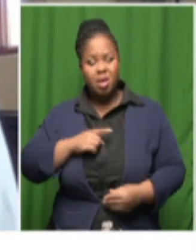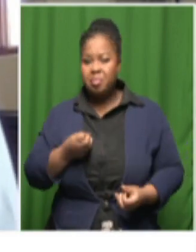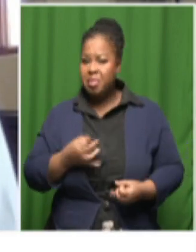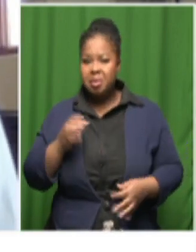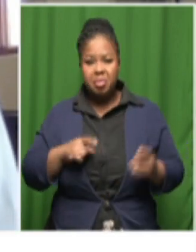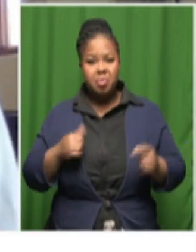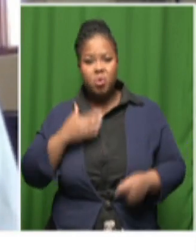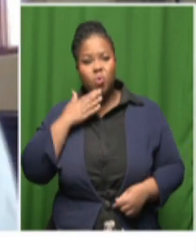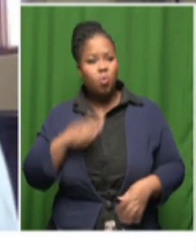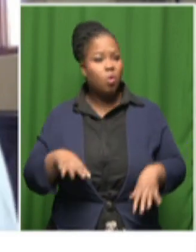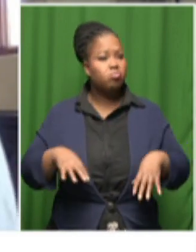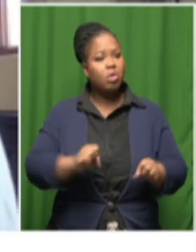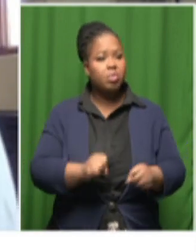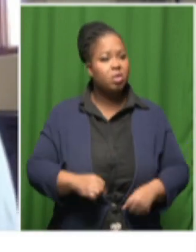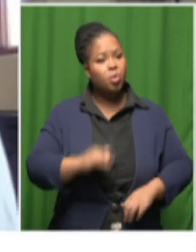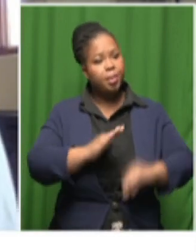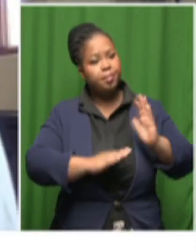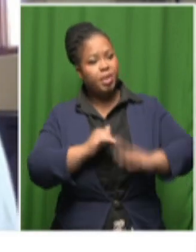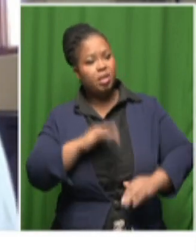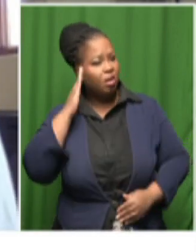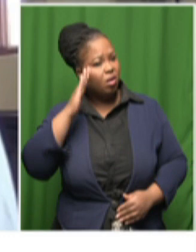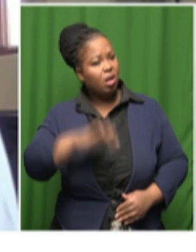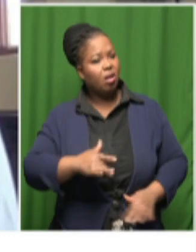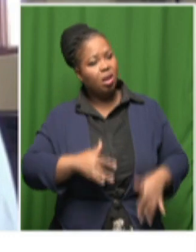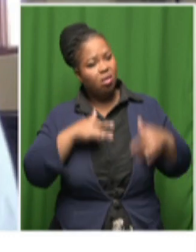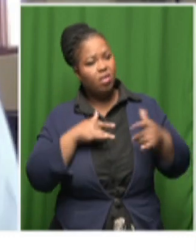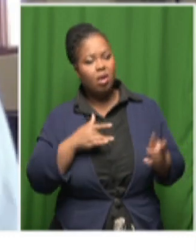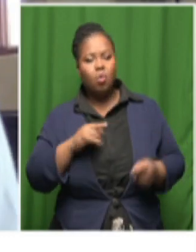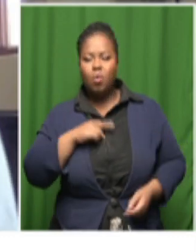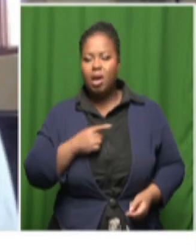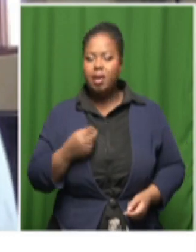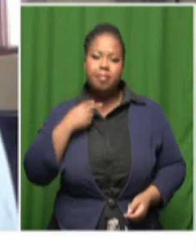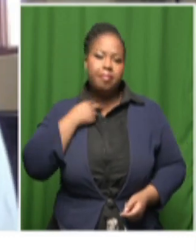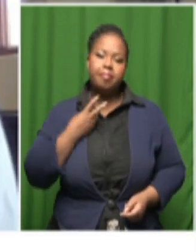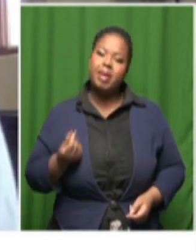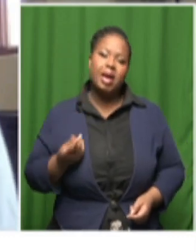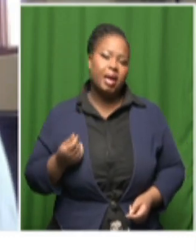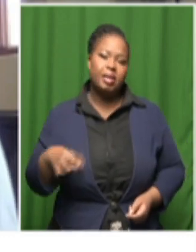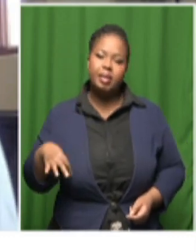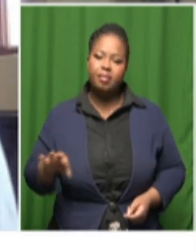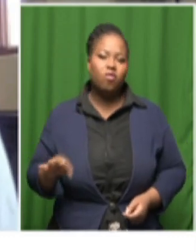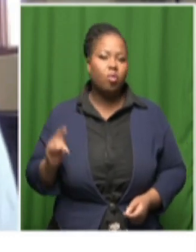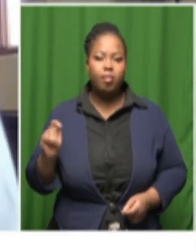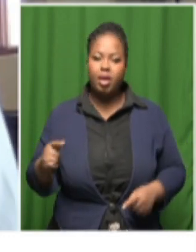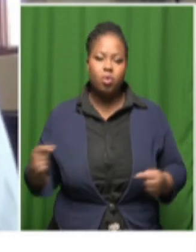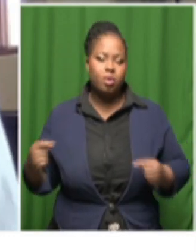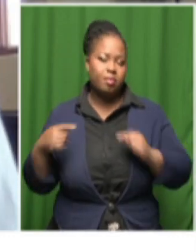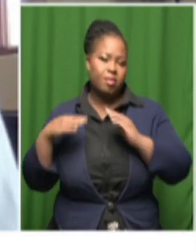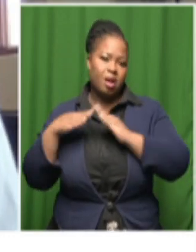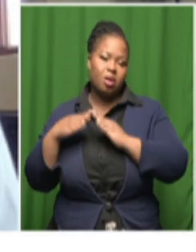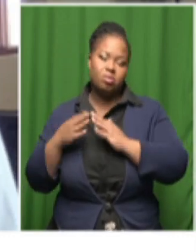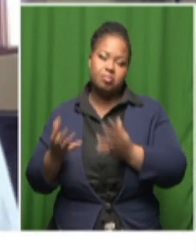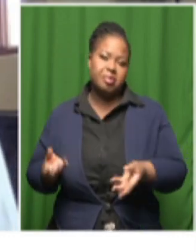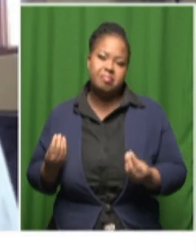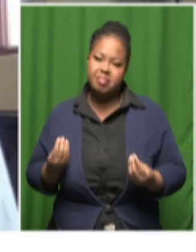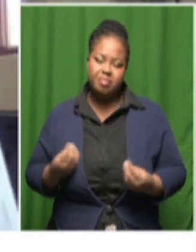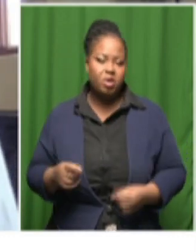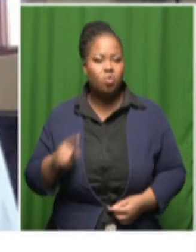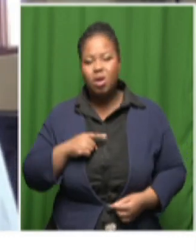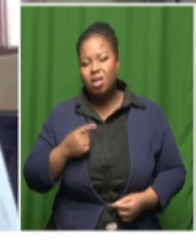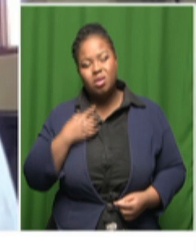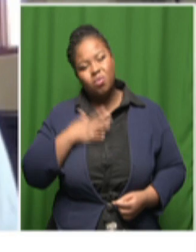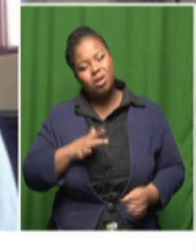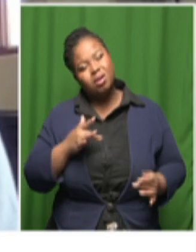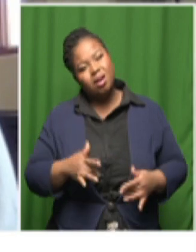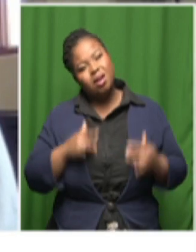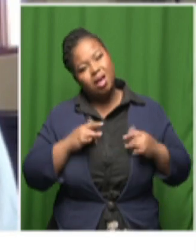simply there because they cannot afford decent accommodation. It's not that they want to live unlawfully. They're just looking for a decent life in the